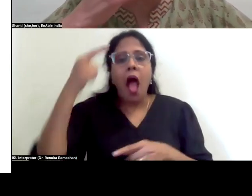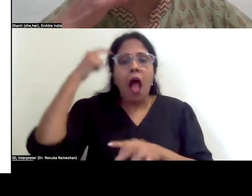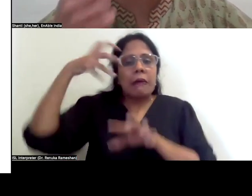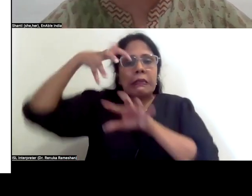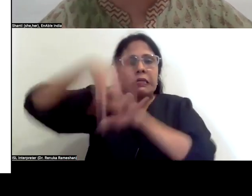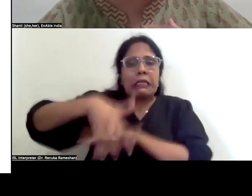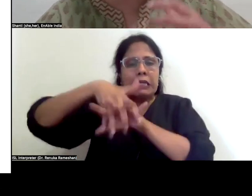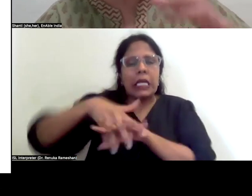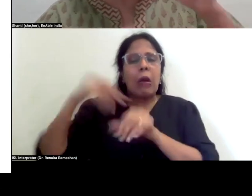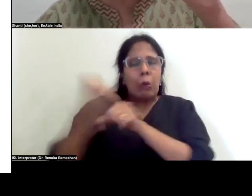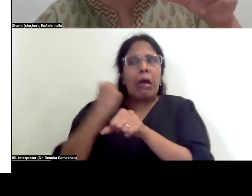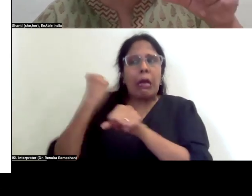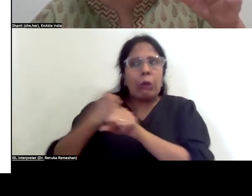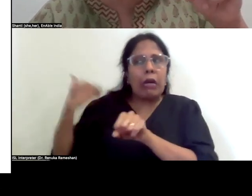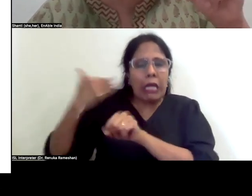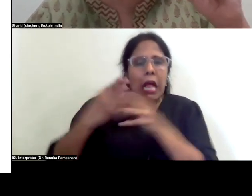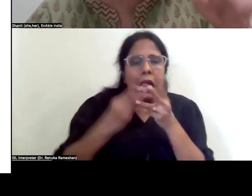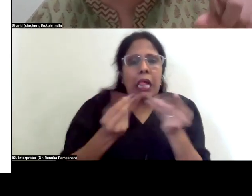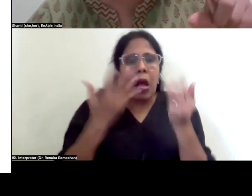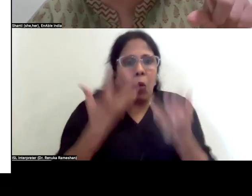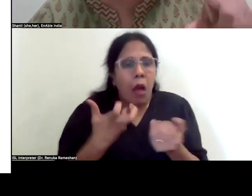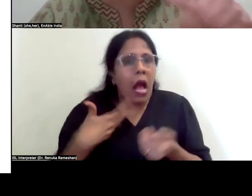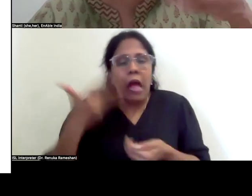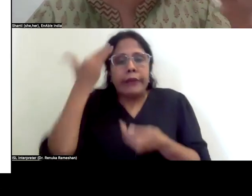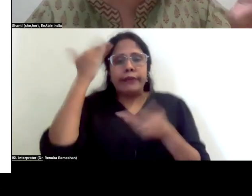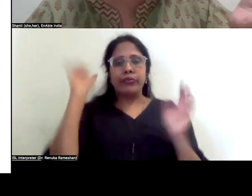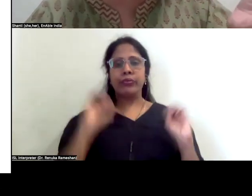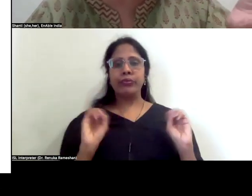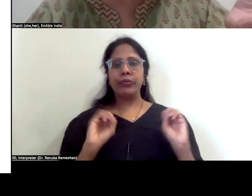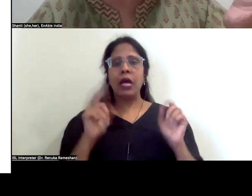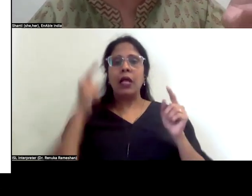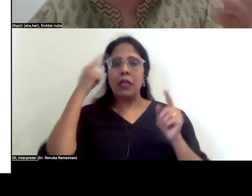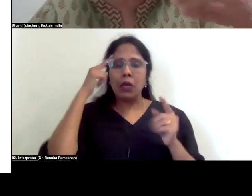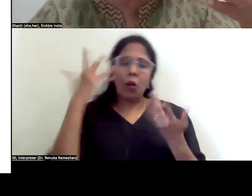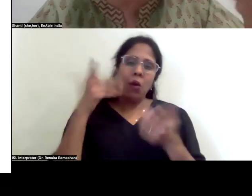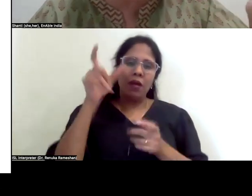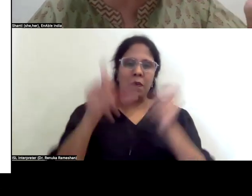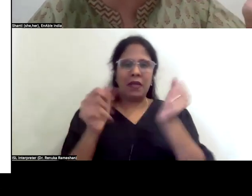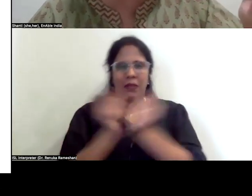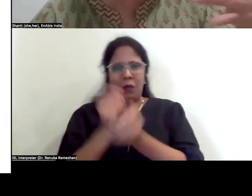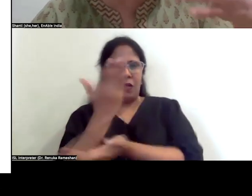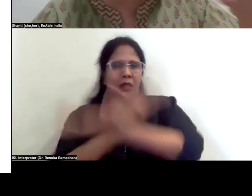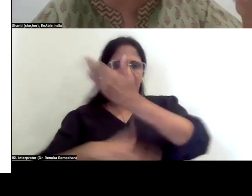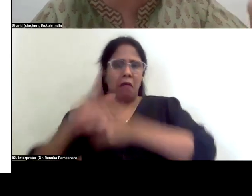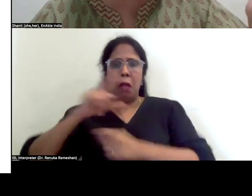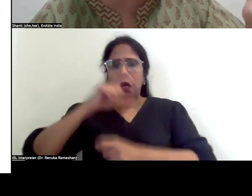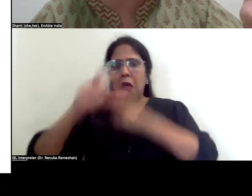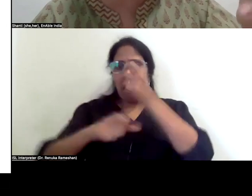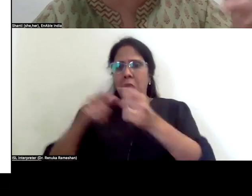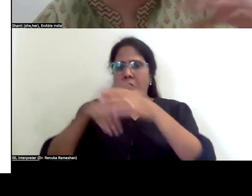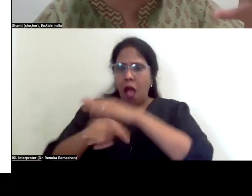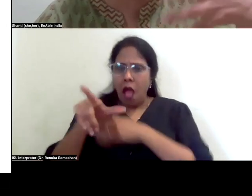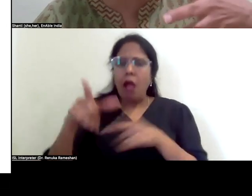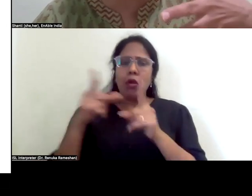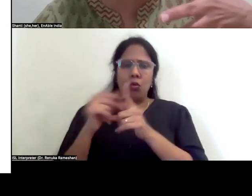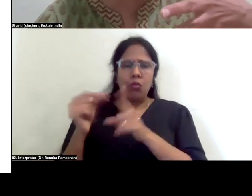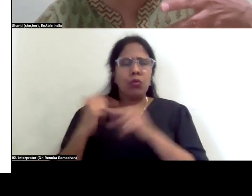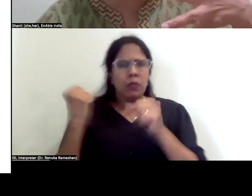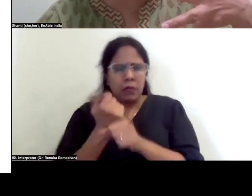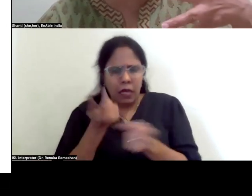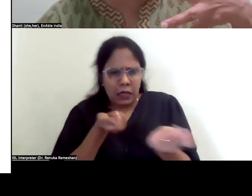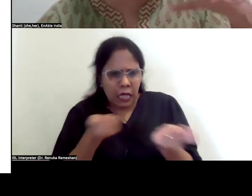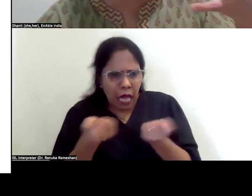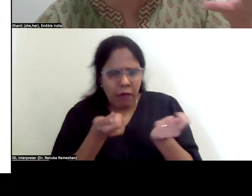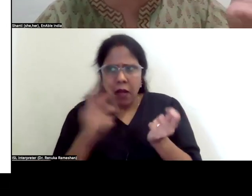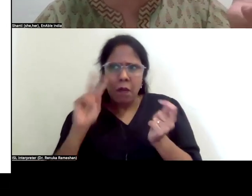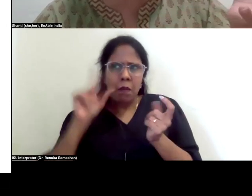it, right? Or you could be a person with disability in a company and you've been doing things to tackle how people look at